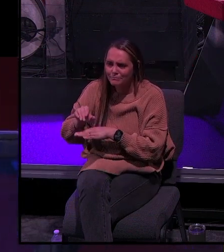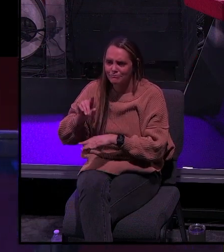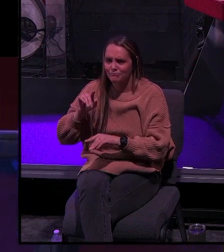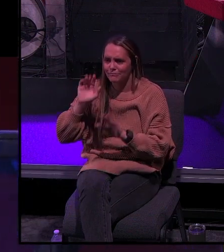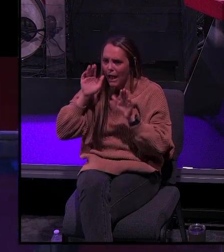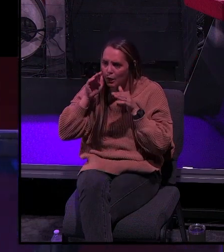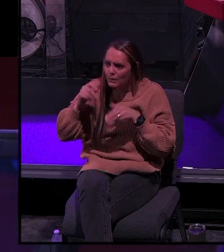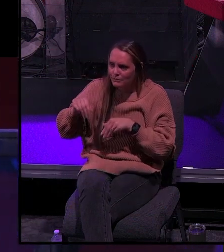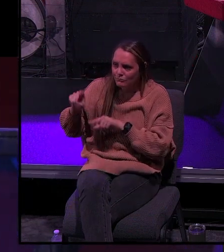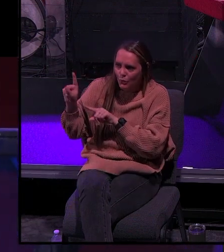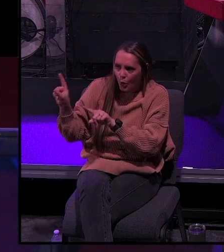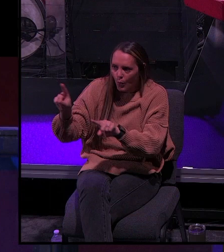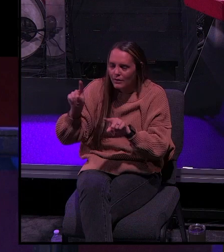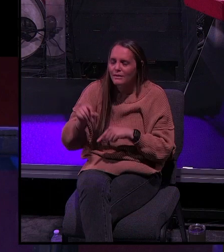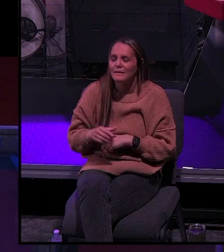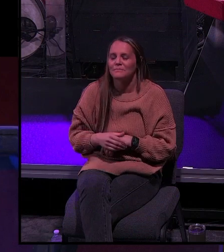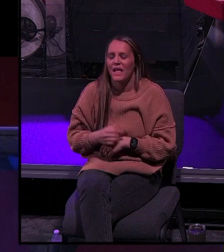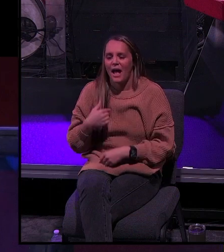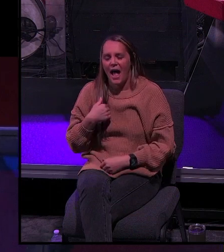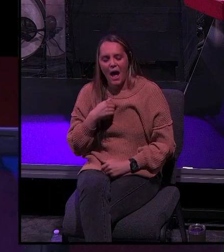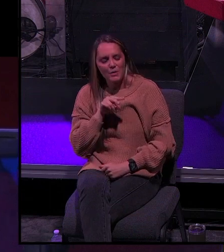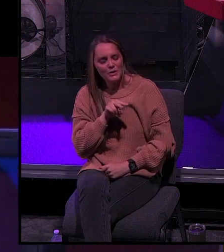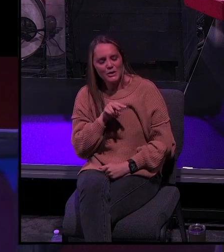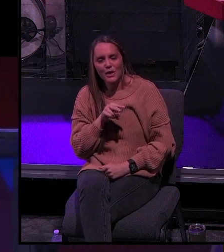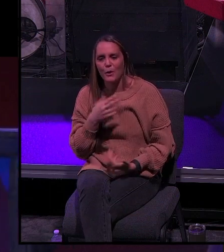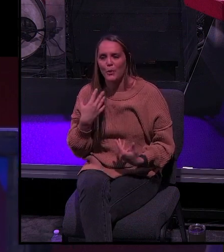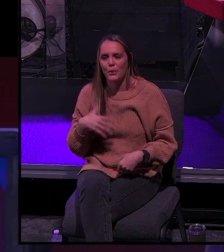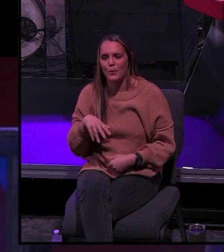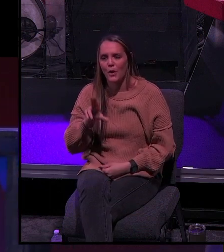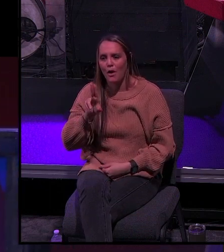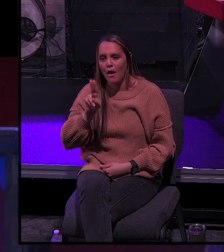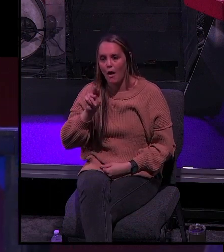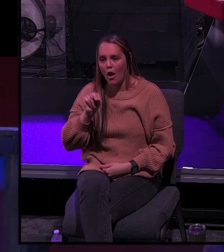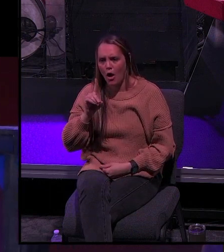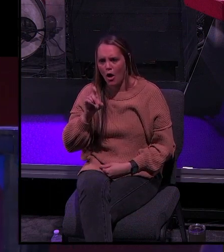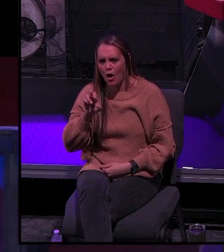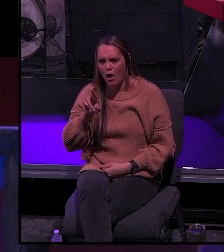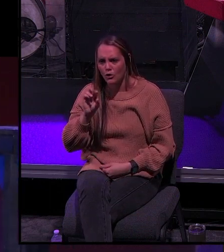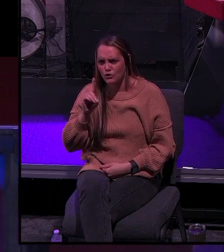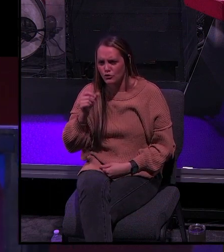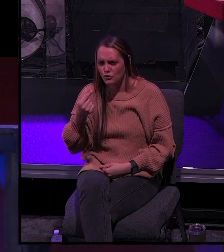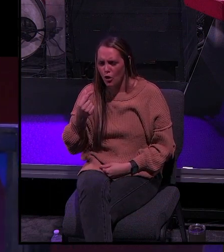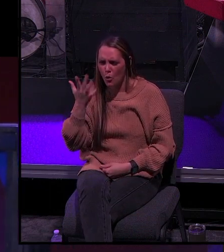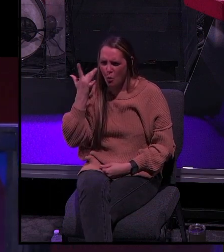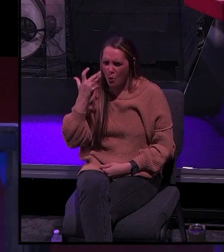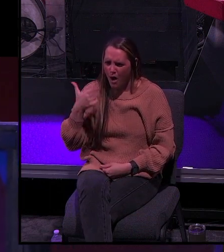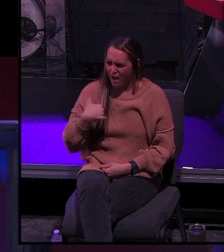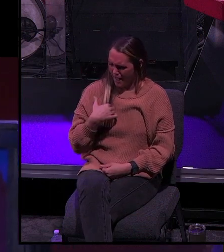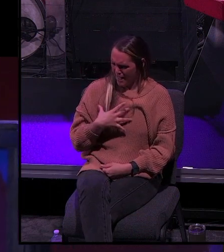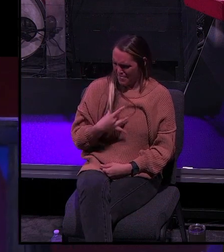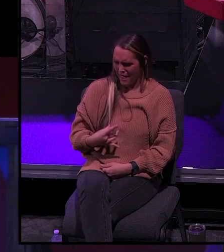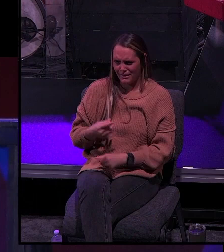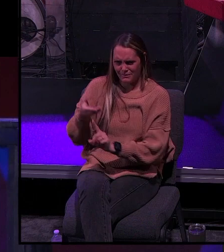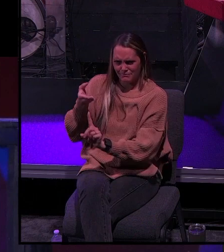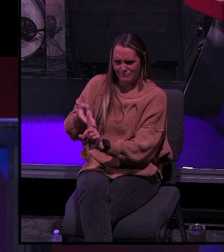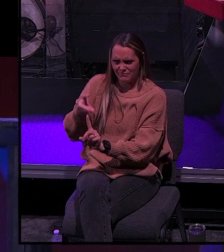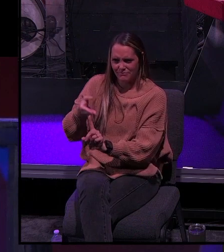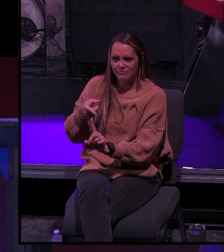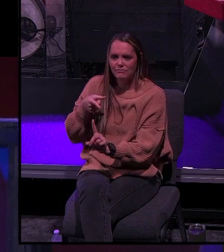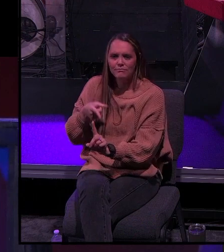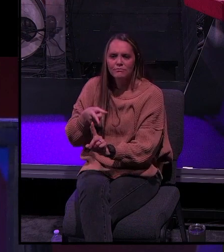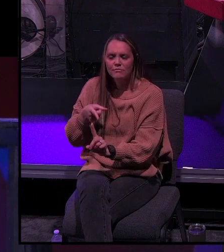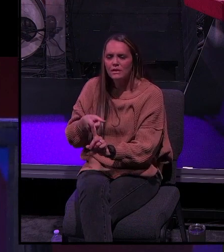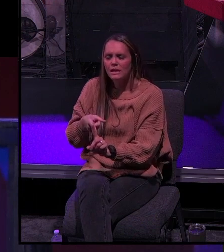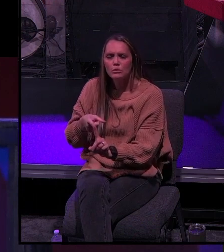anyway, I was looking at that and I said, you know what, Underdog, why I liked him so much, because Underdog was just this just